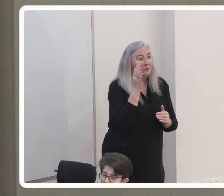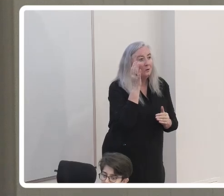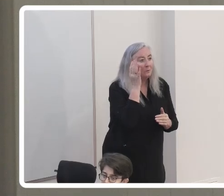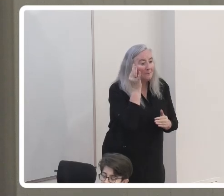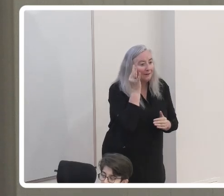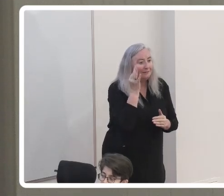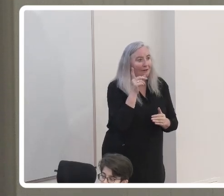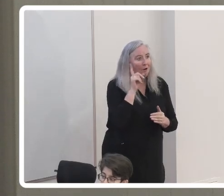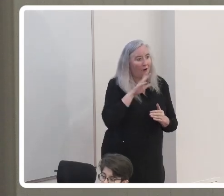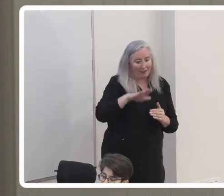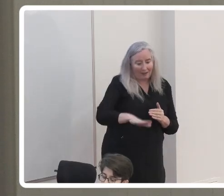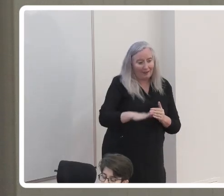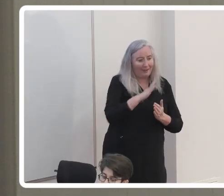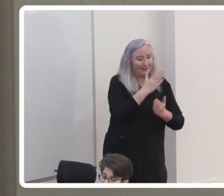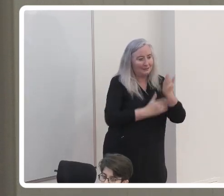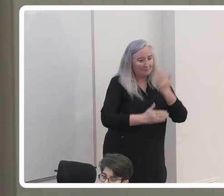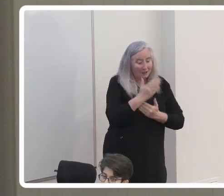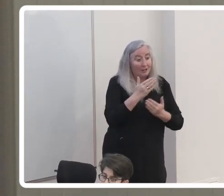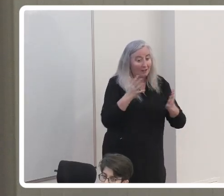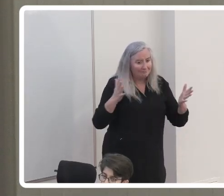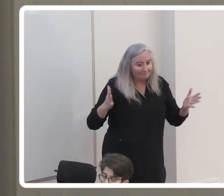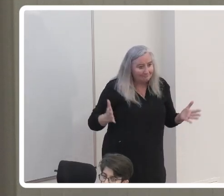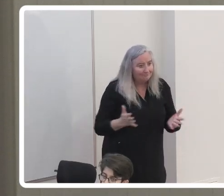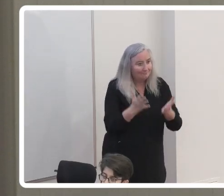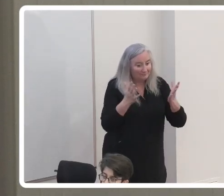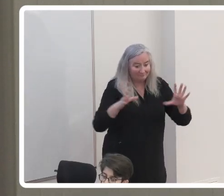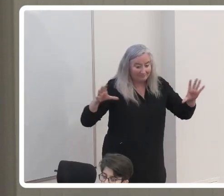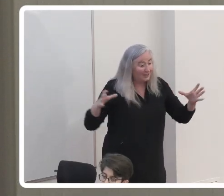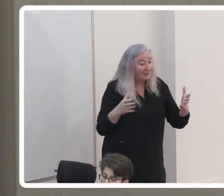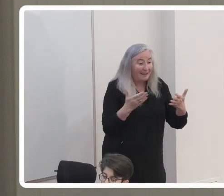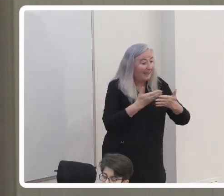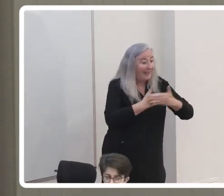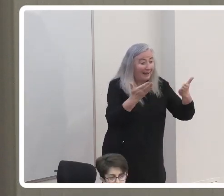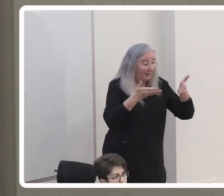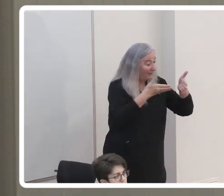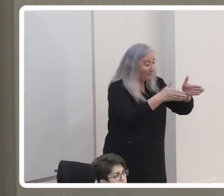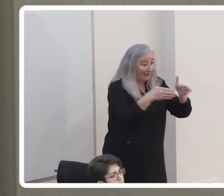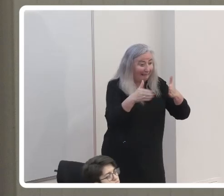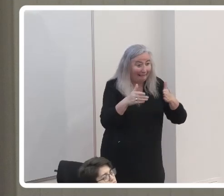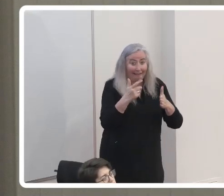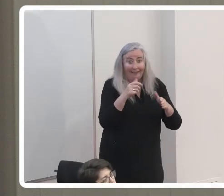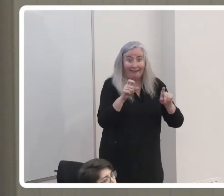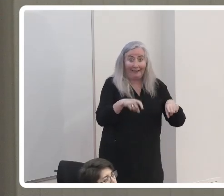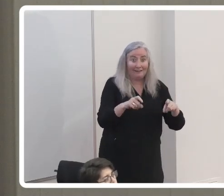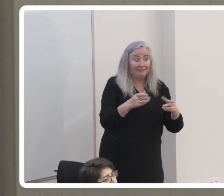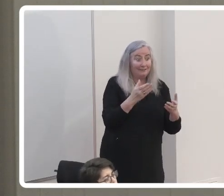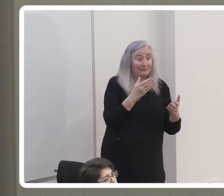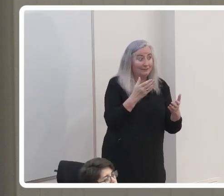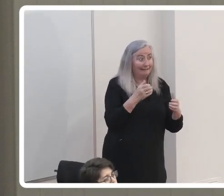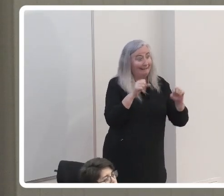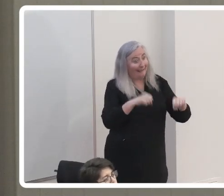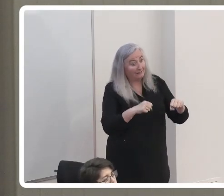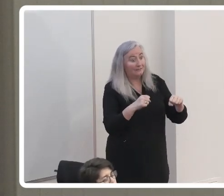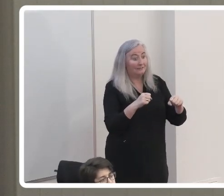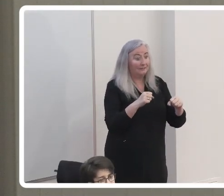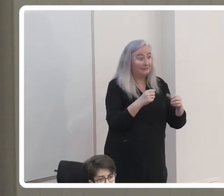with disabilities. And all that motivated us to utilize every available method. We contributed to the